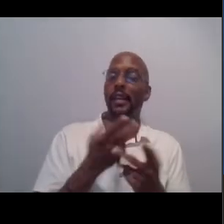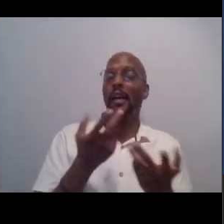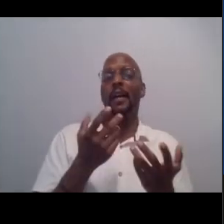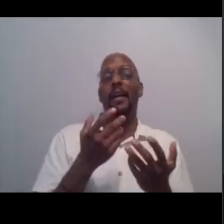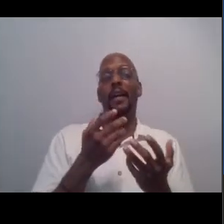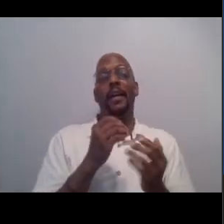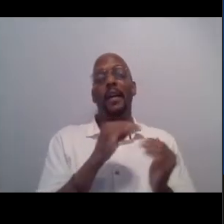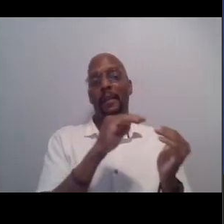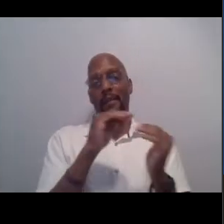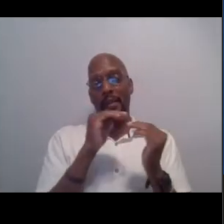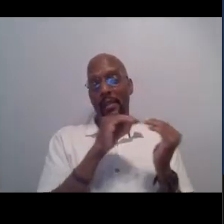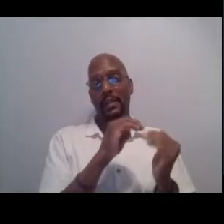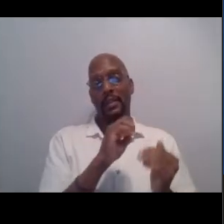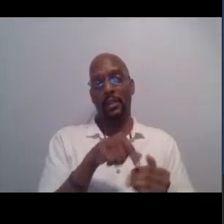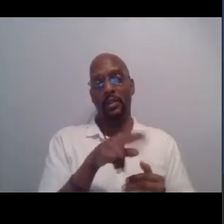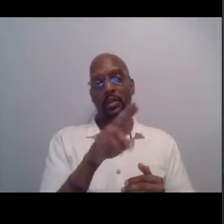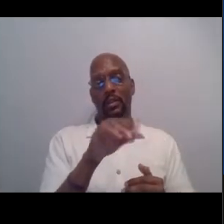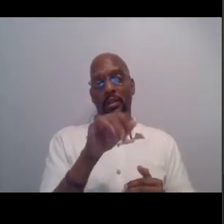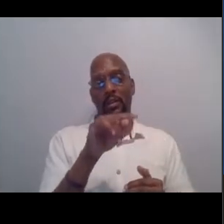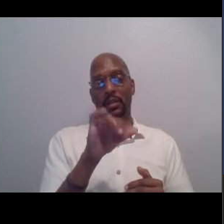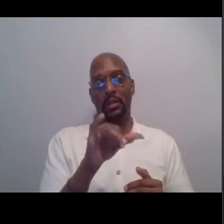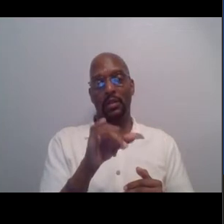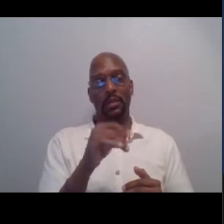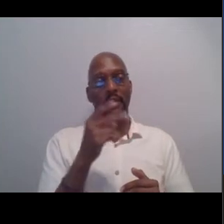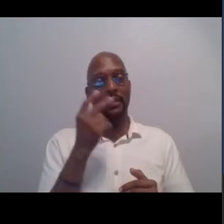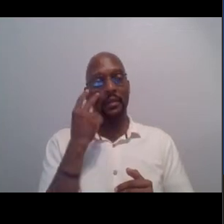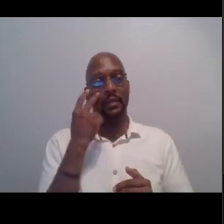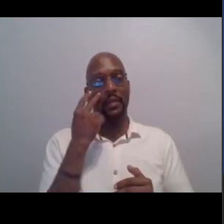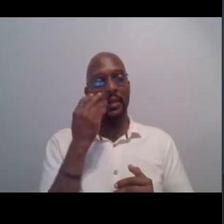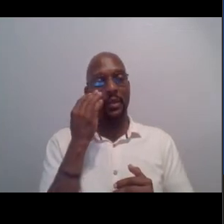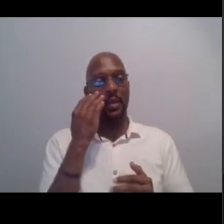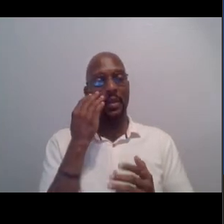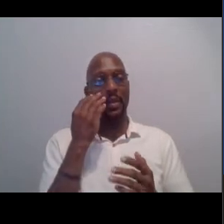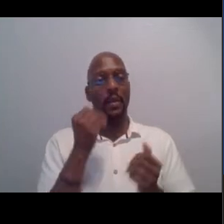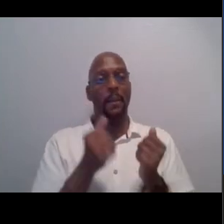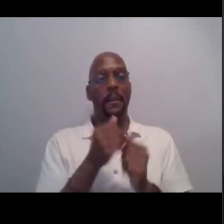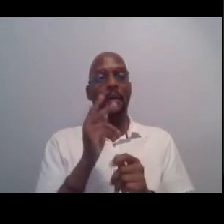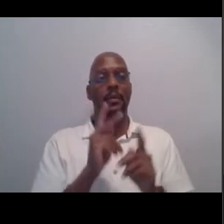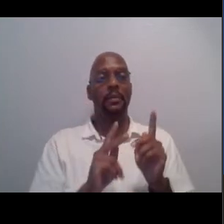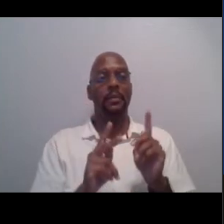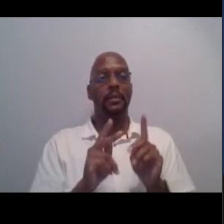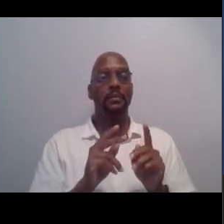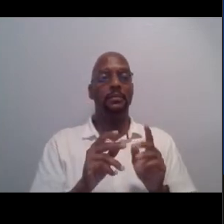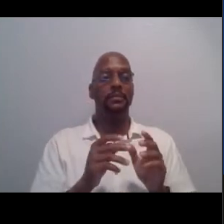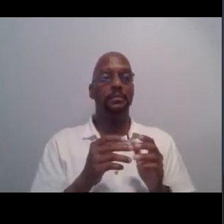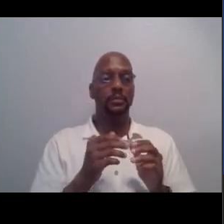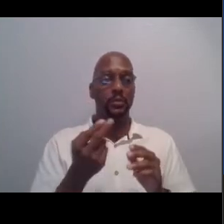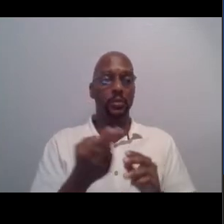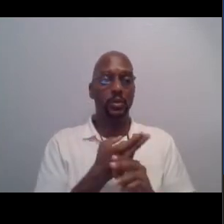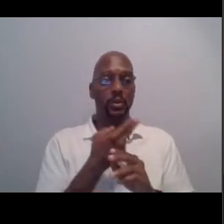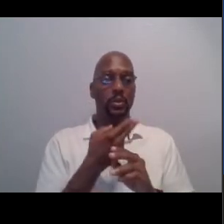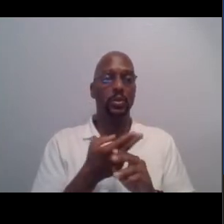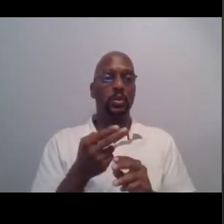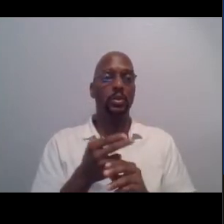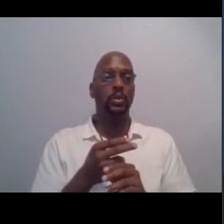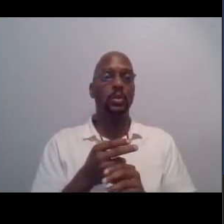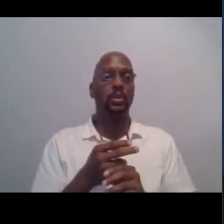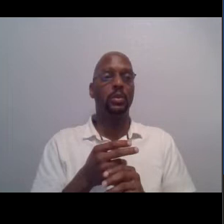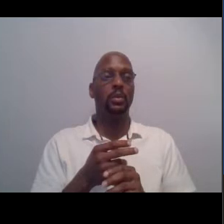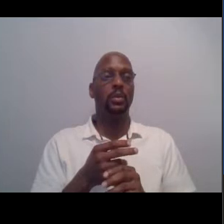equity, and you see that we know that most of the folks that use our transit system are blue